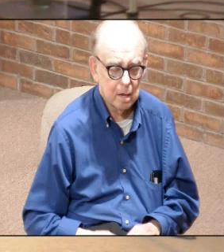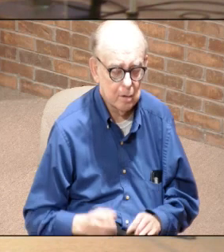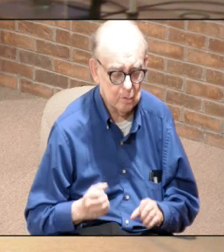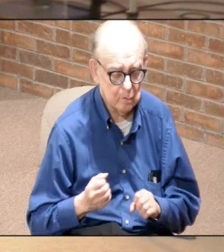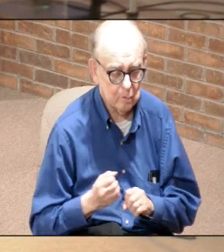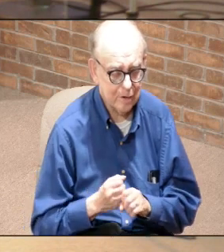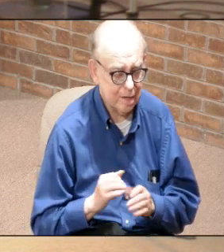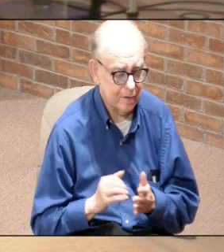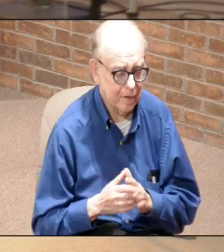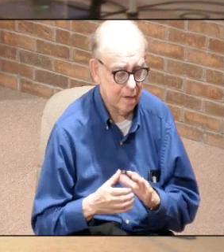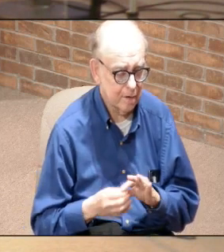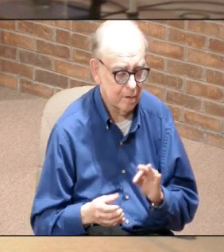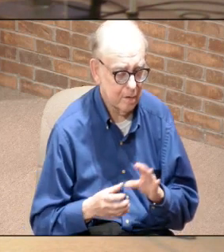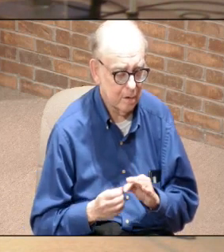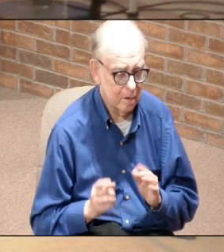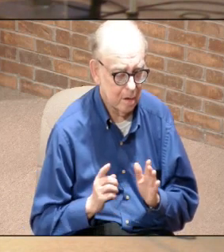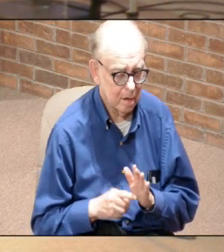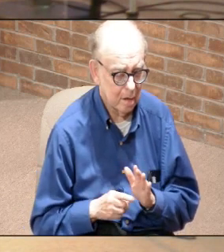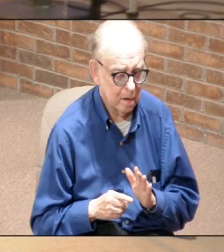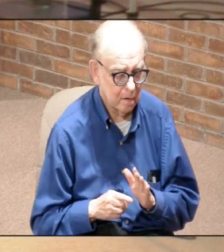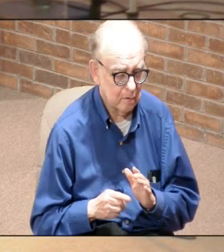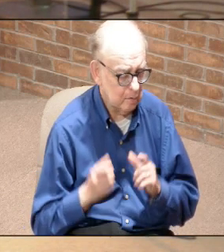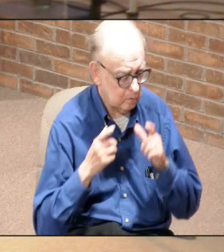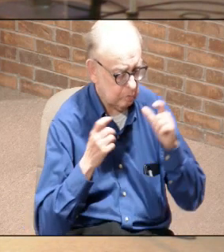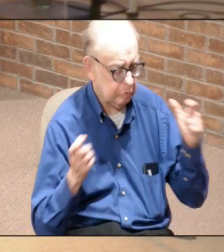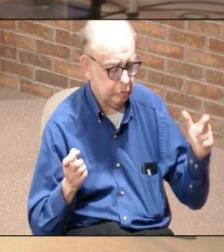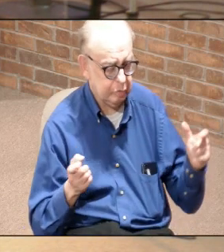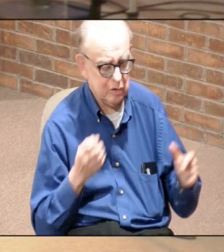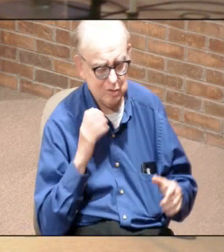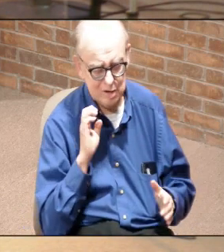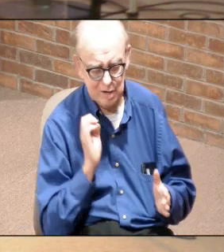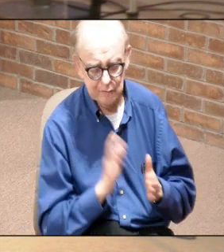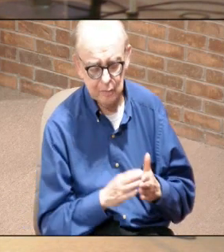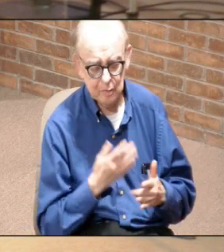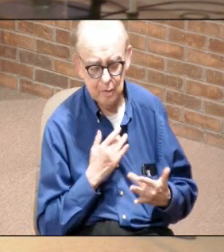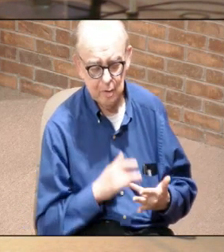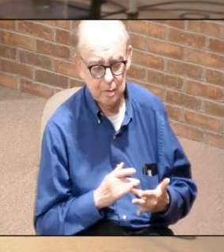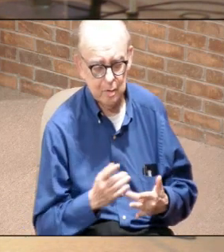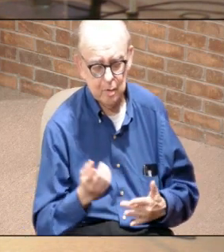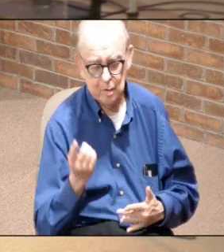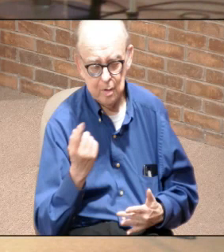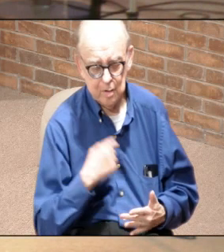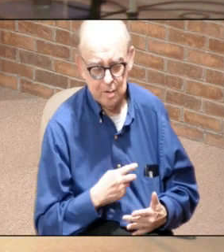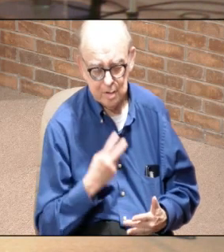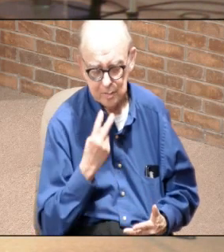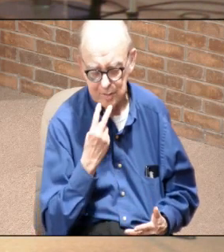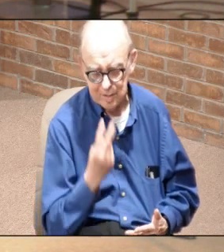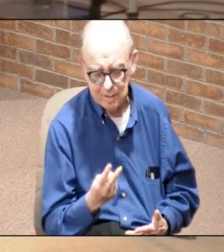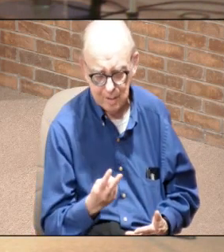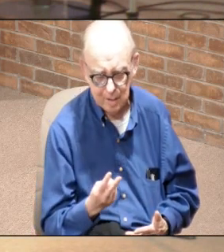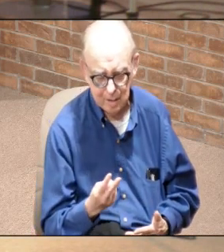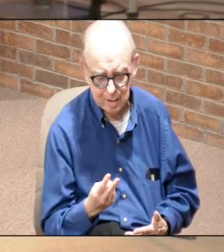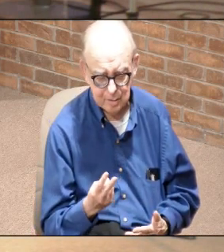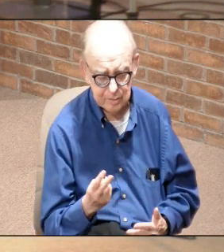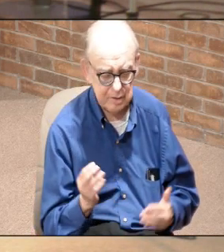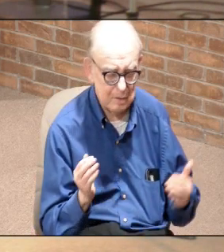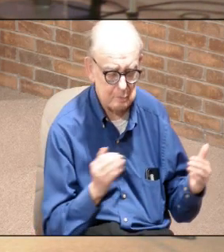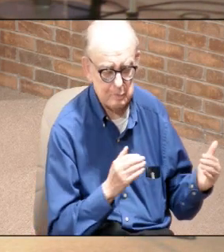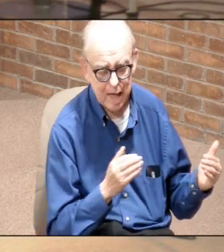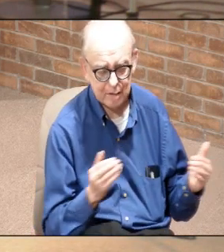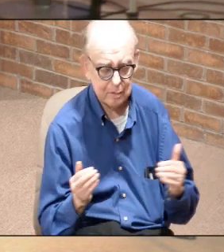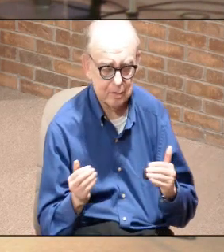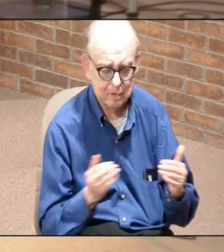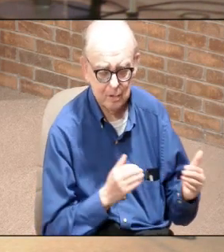in a minute. I know your arrogance and your evil heart. You came down to see the battle.